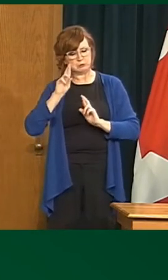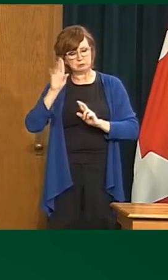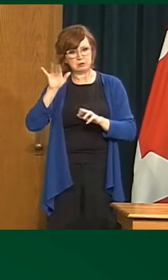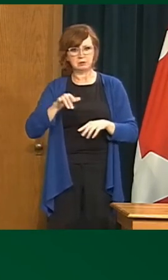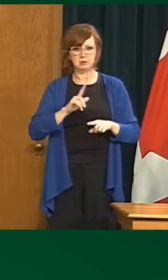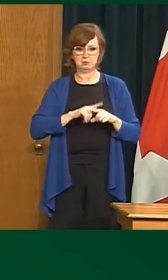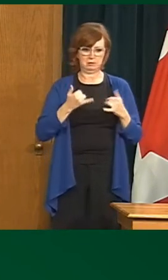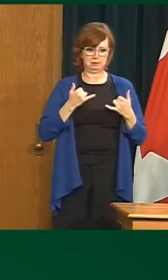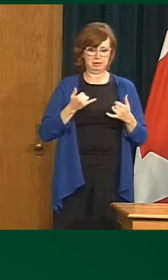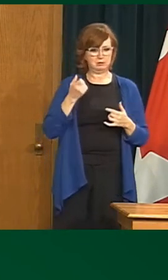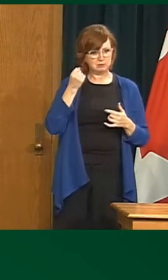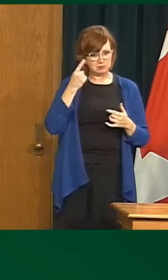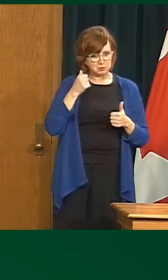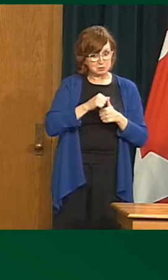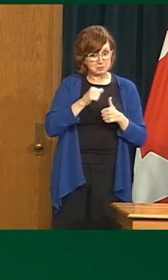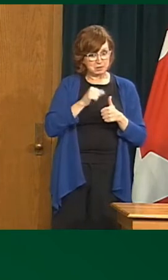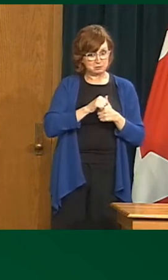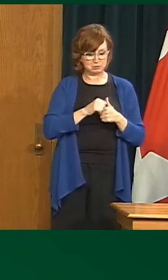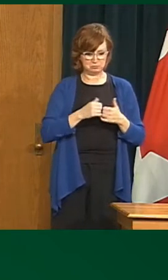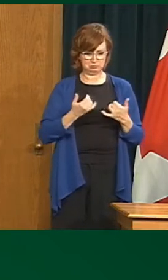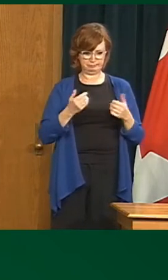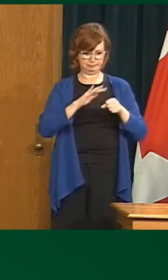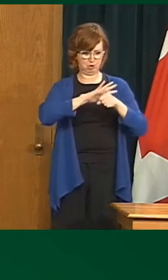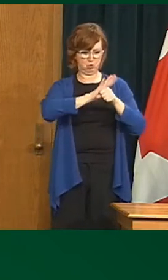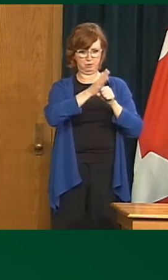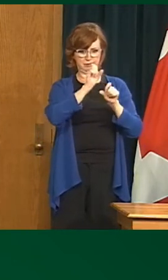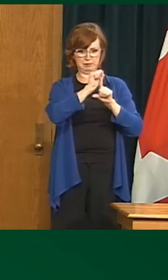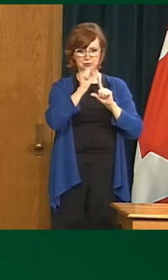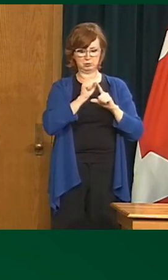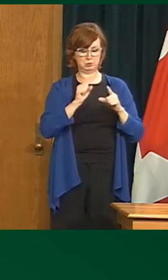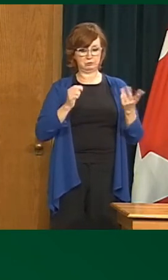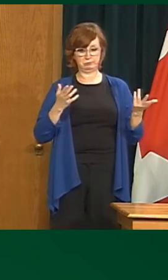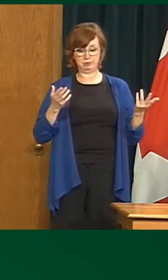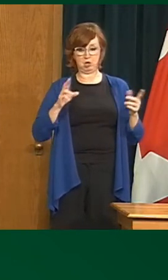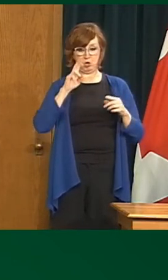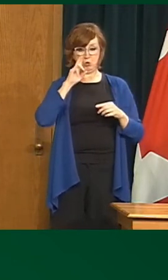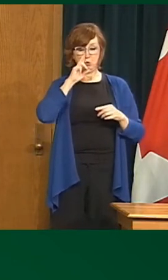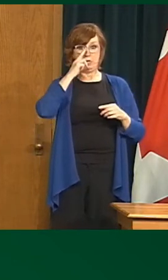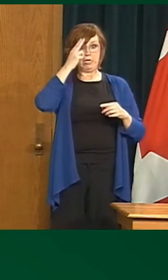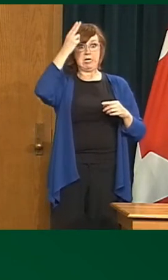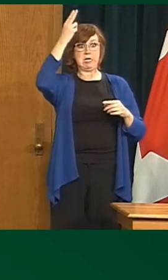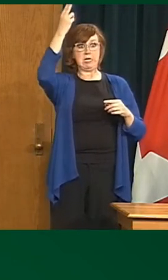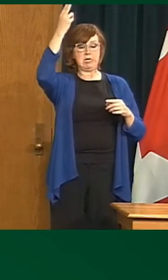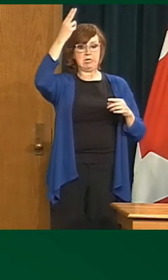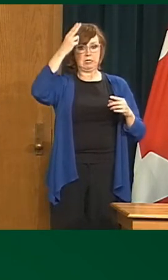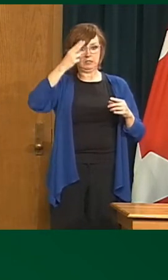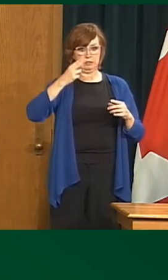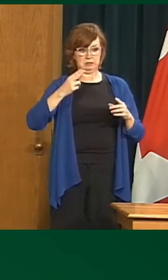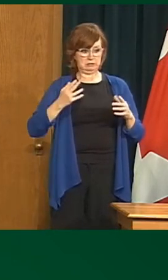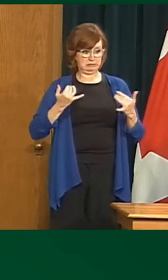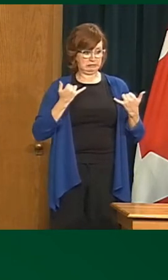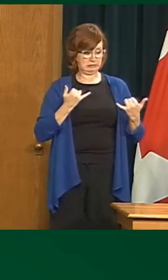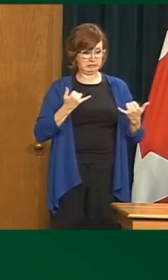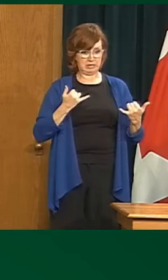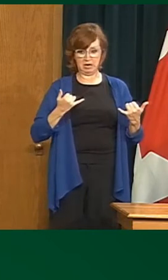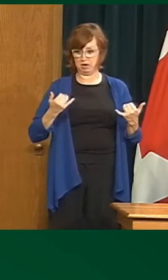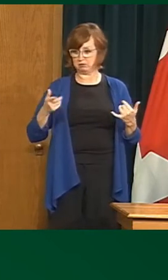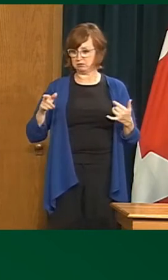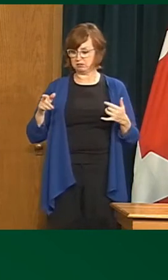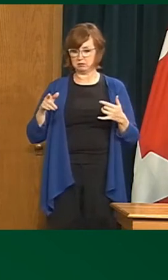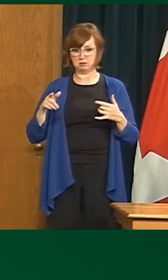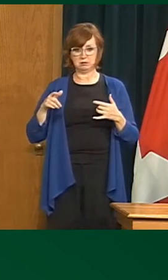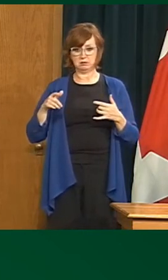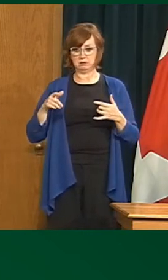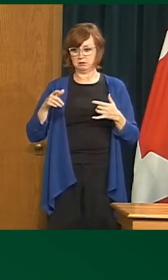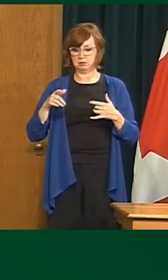in a new normal environment, if you will, that won't occur under the conditions that we had previous to